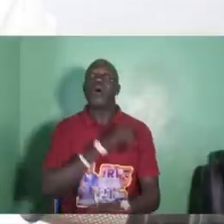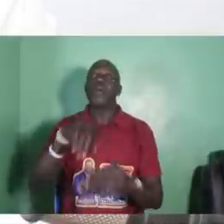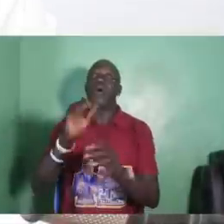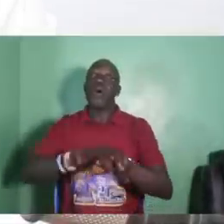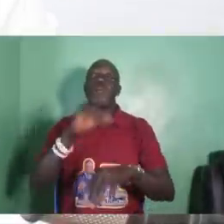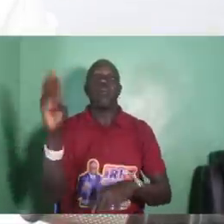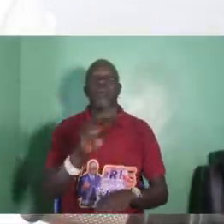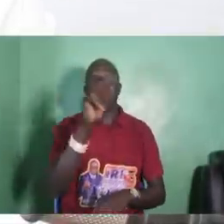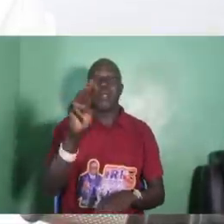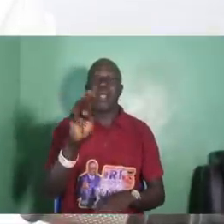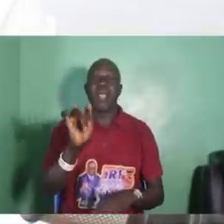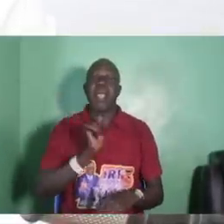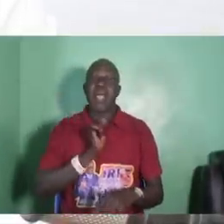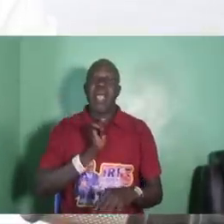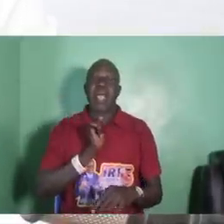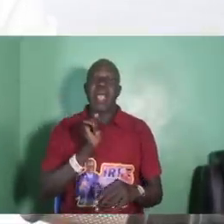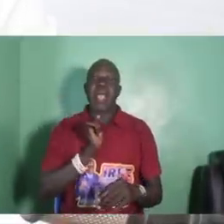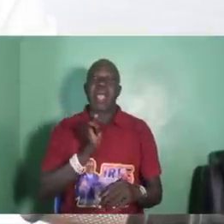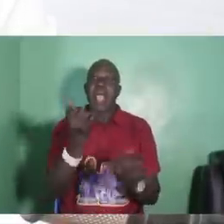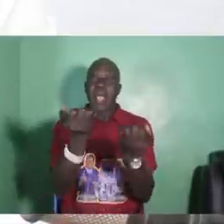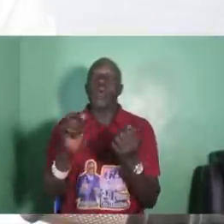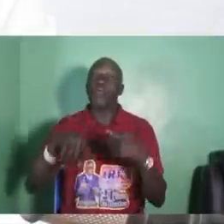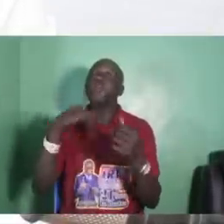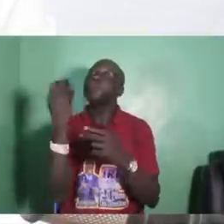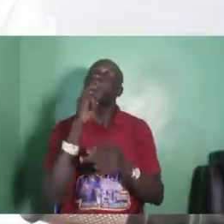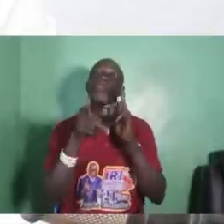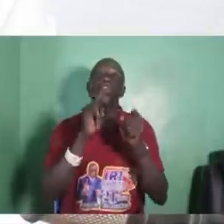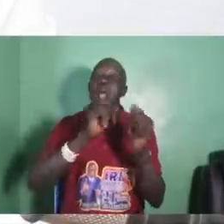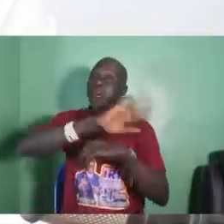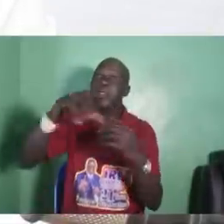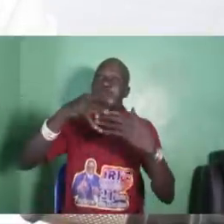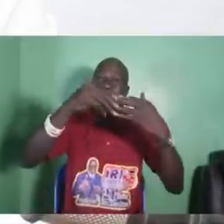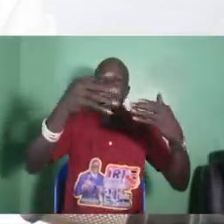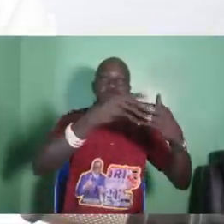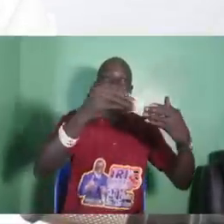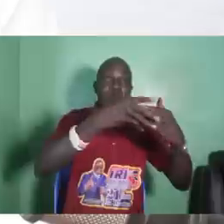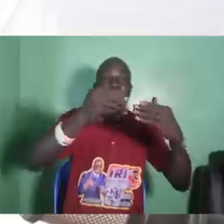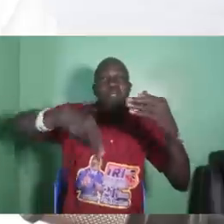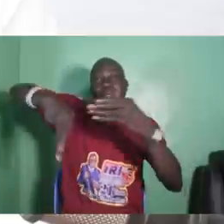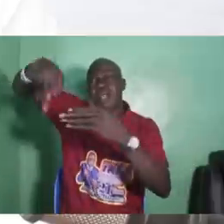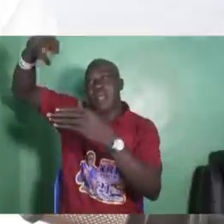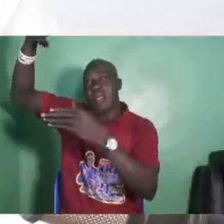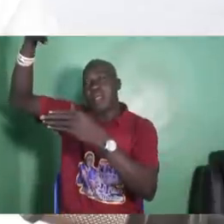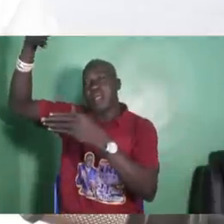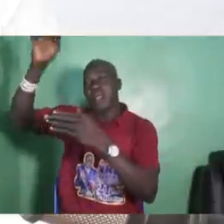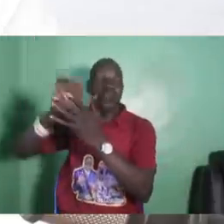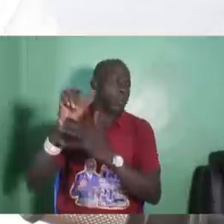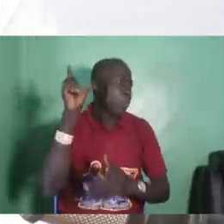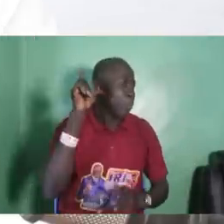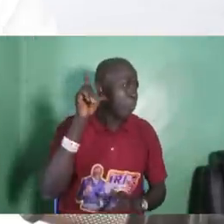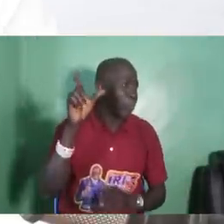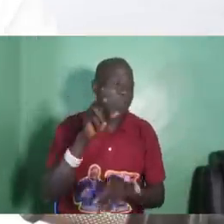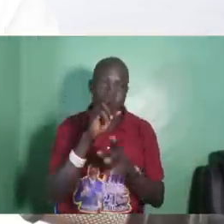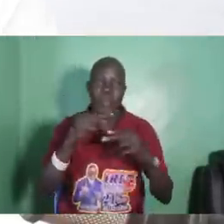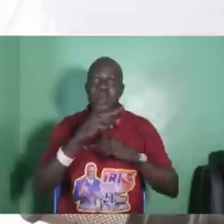On Monday, my first son is $5 to come go. I want to tell you about dollar for inflation of dollars. Ever come